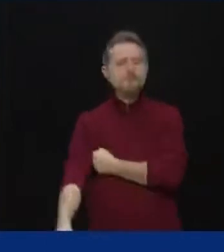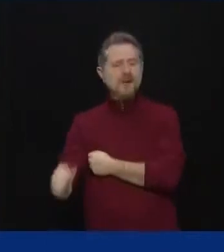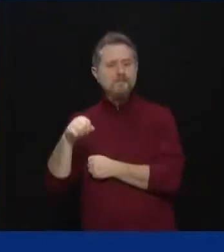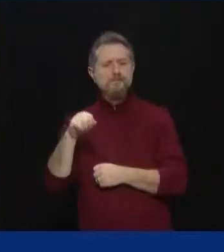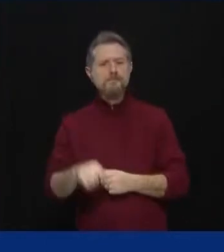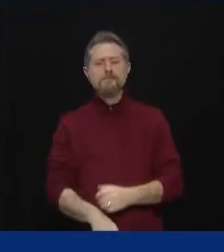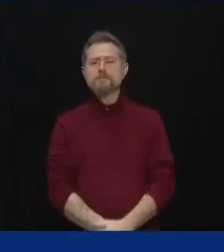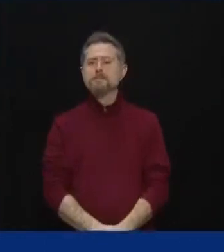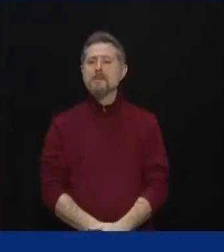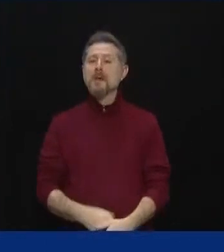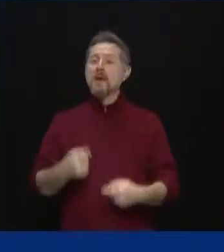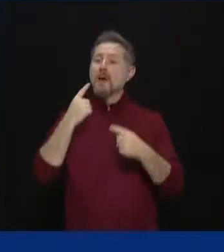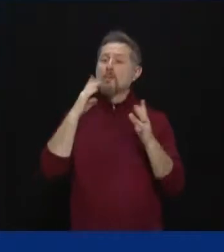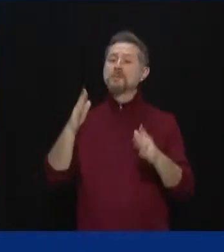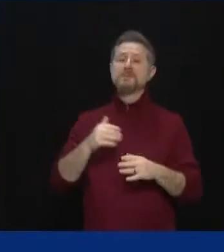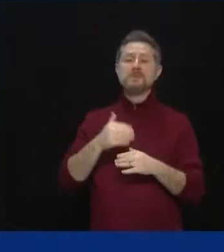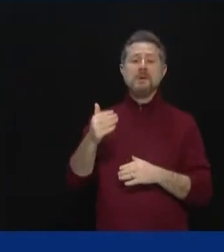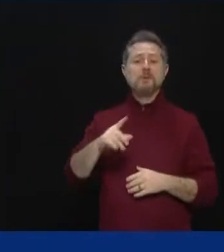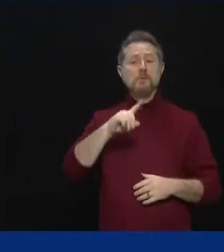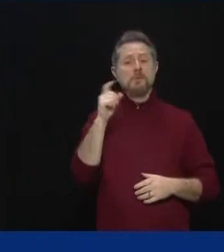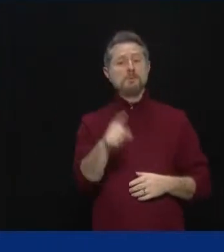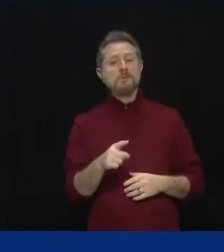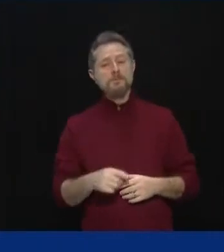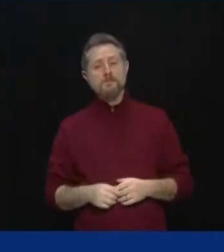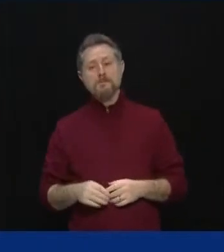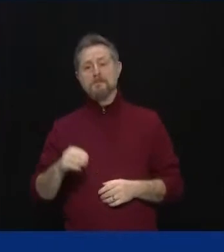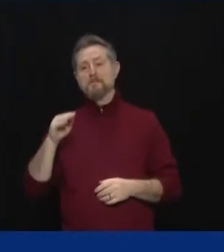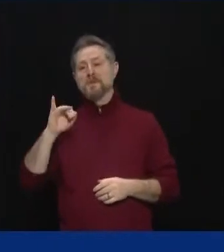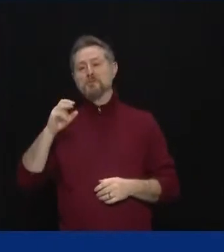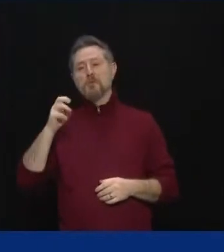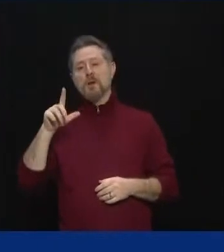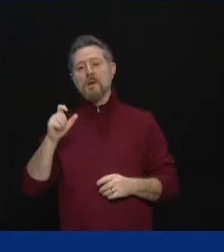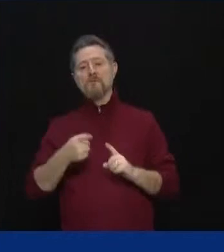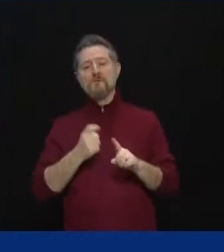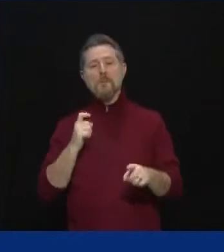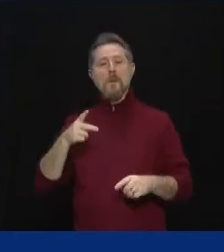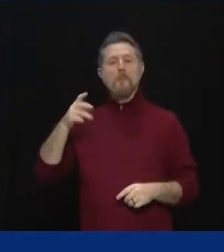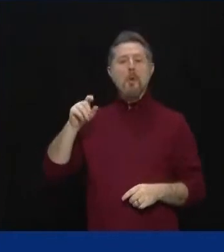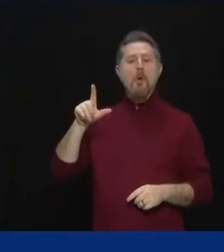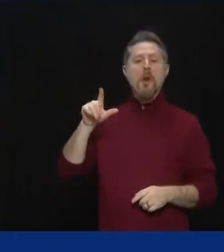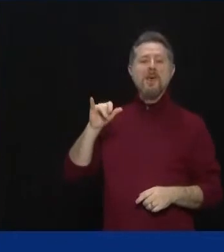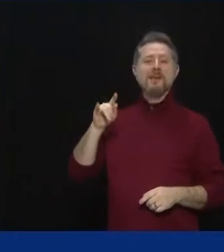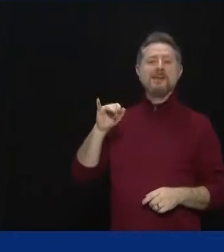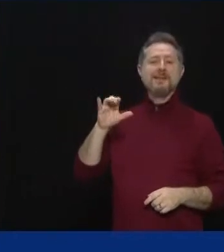Governor, your next question comes from Michelle Bocanegra from Politico. Michelle, your mic is open.